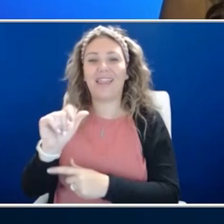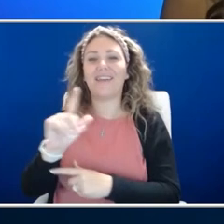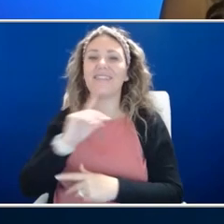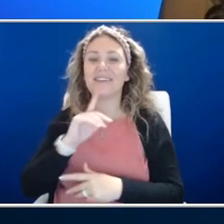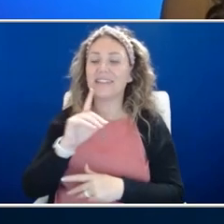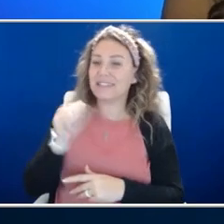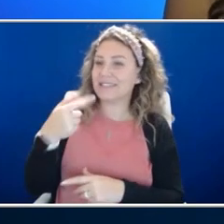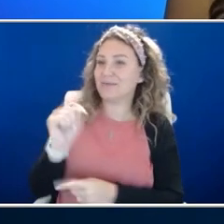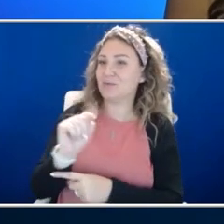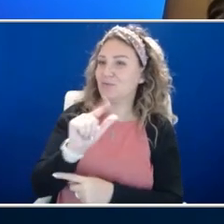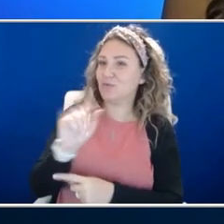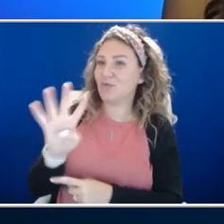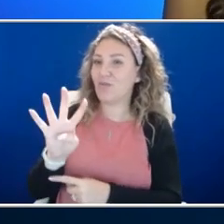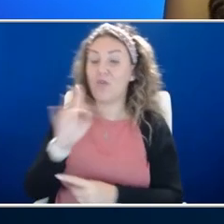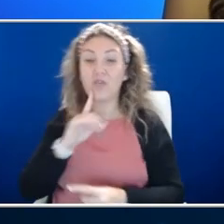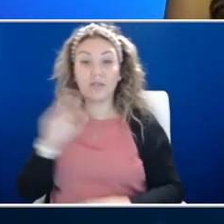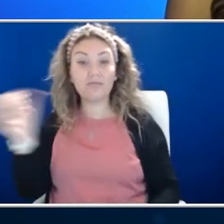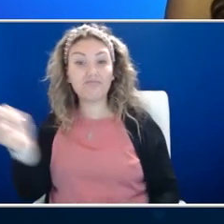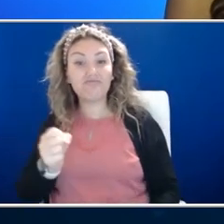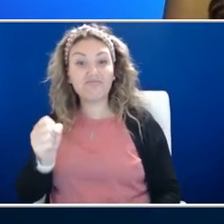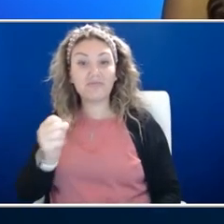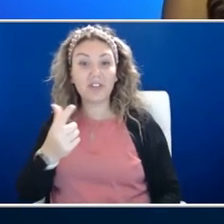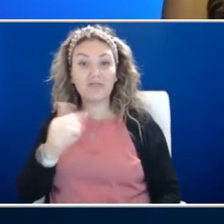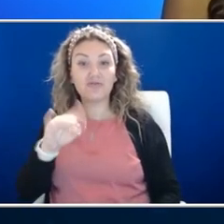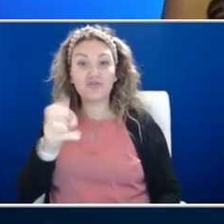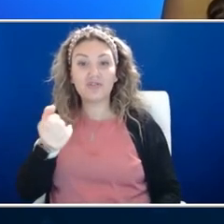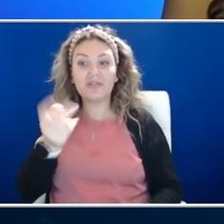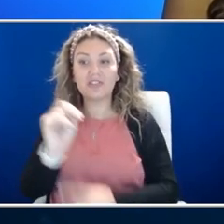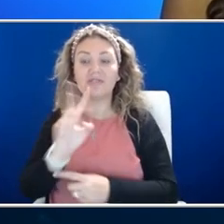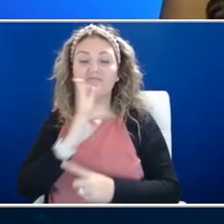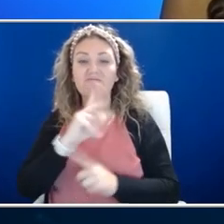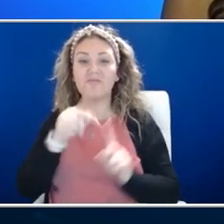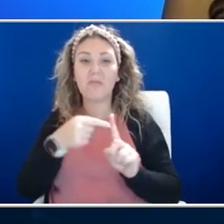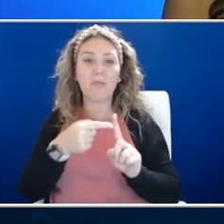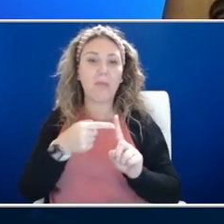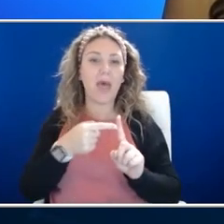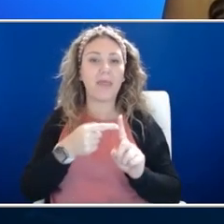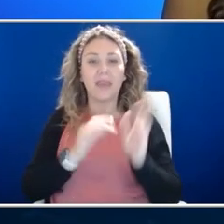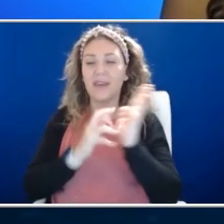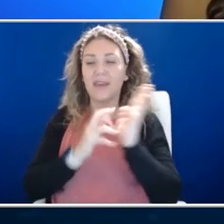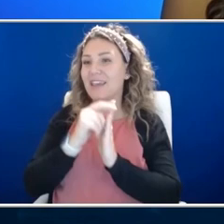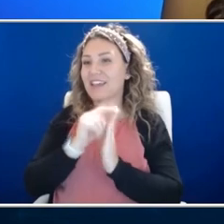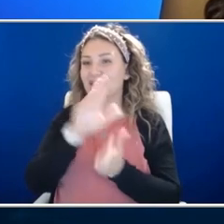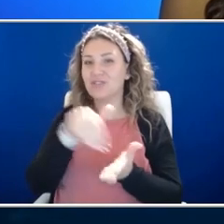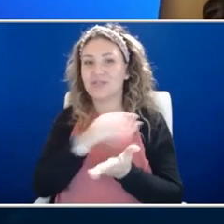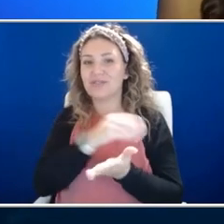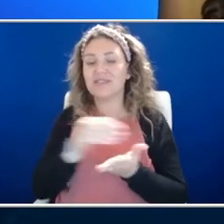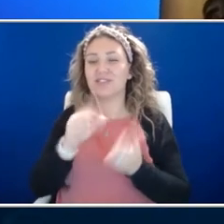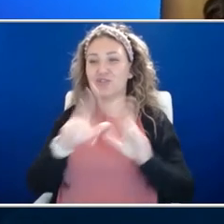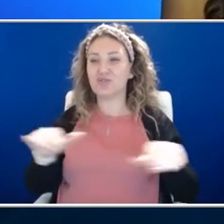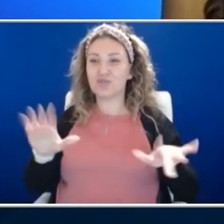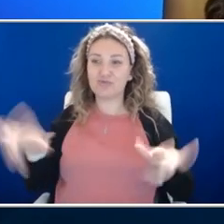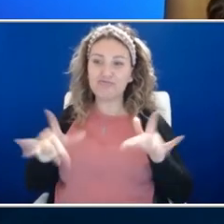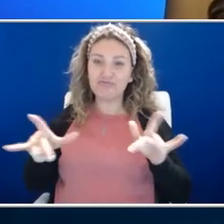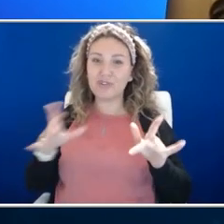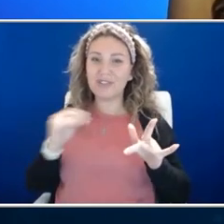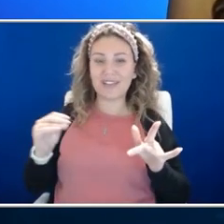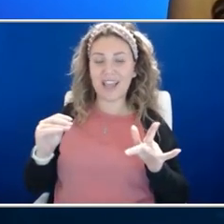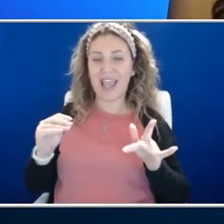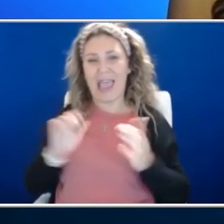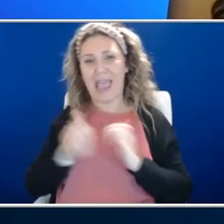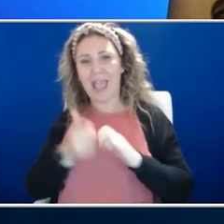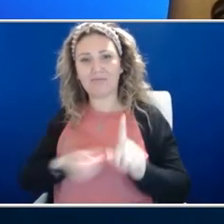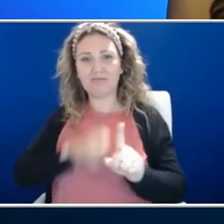Dr. Jensen to talk about this partnership with the Cancer Center, Braden's Hope, and Children's Mercy, and how this has impacted